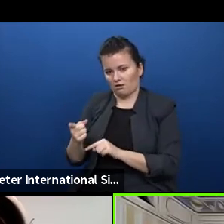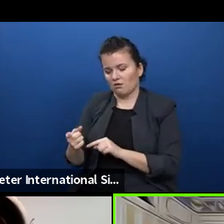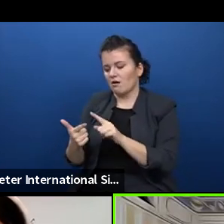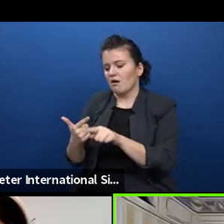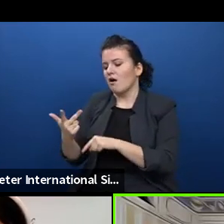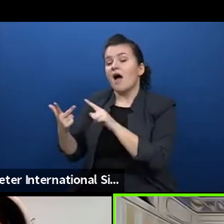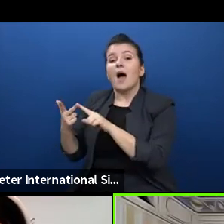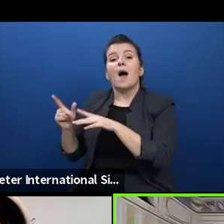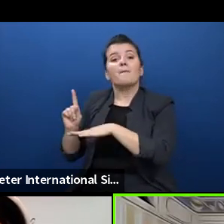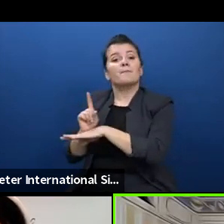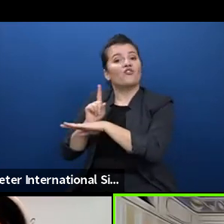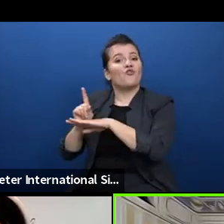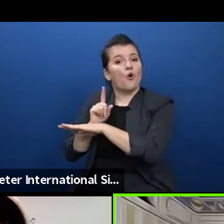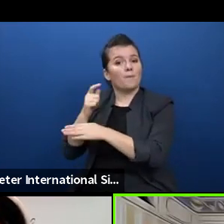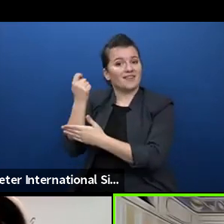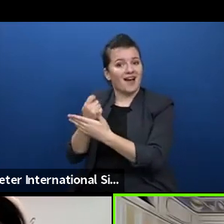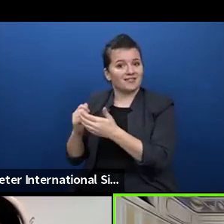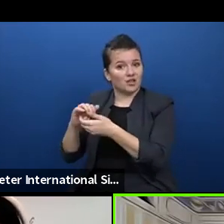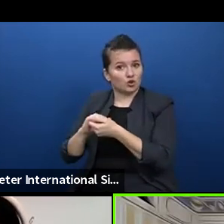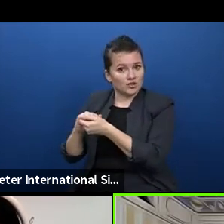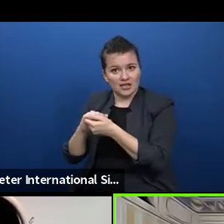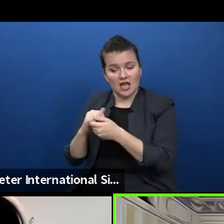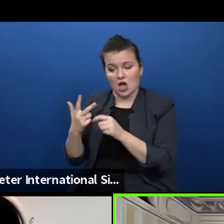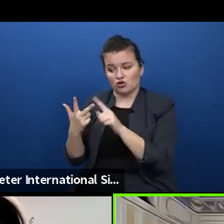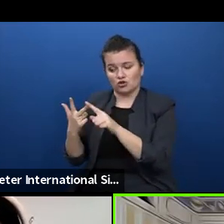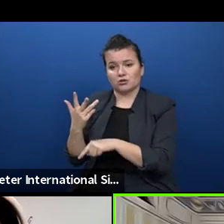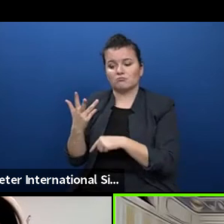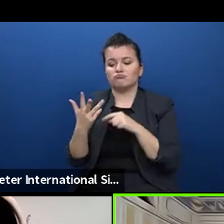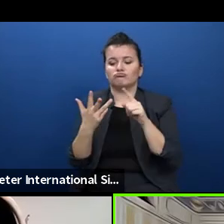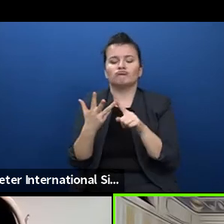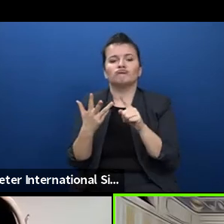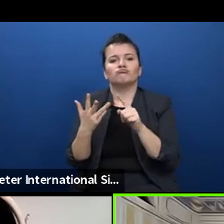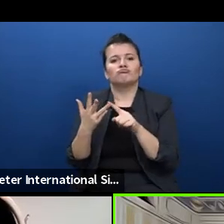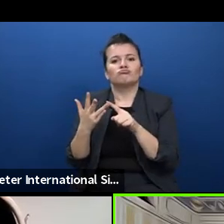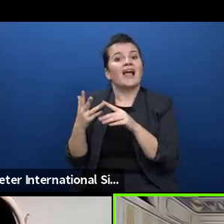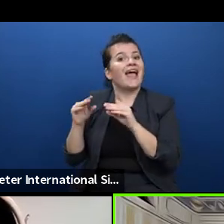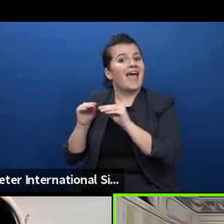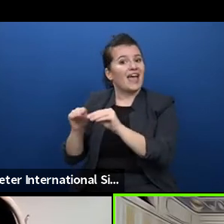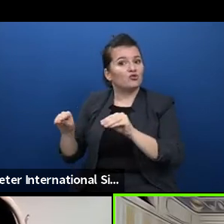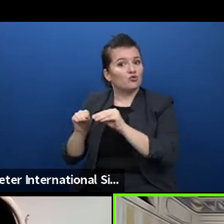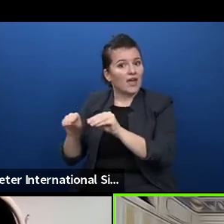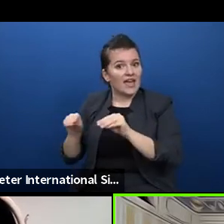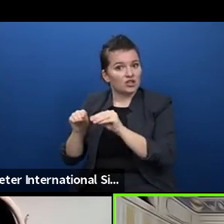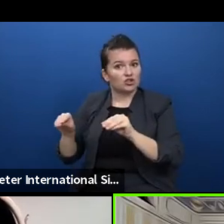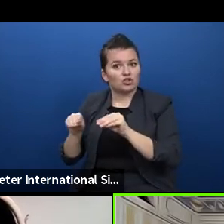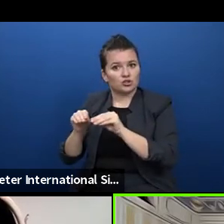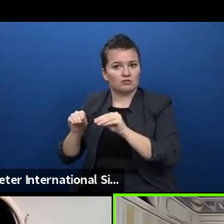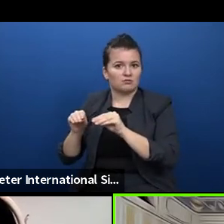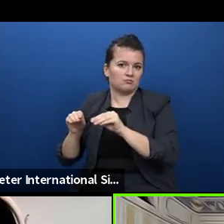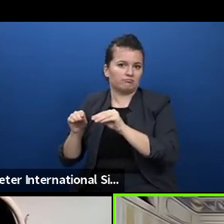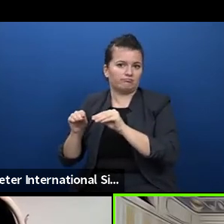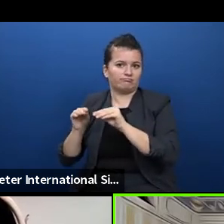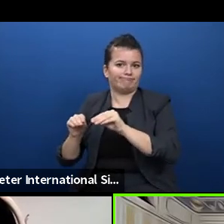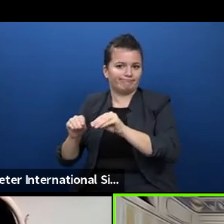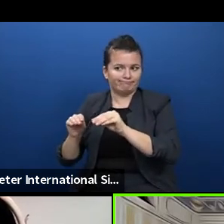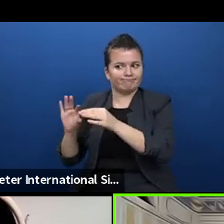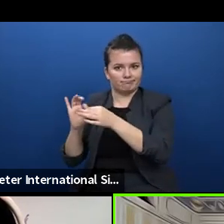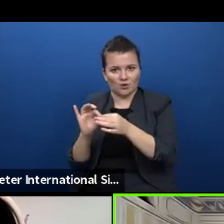Performing Arts Association, one representative of educational provider,